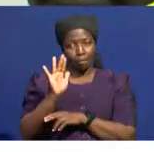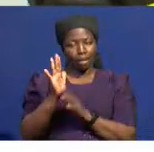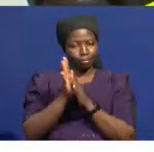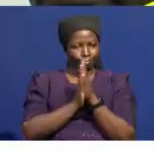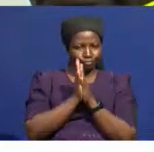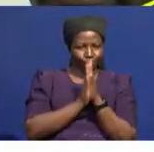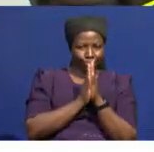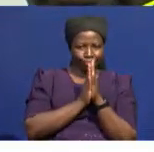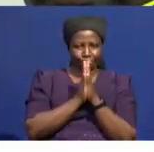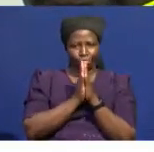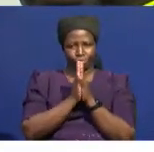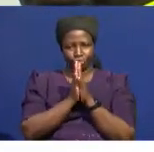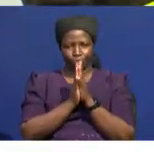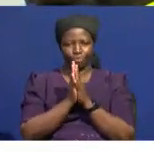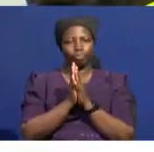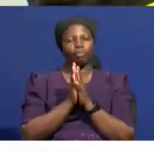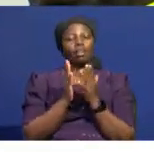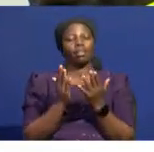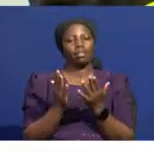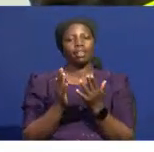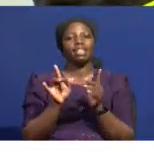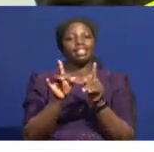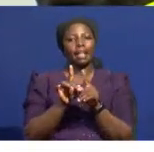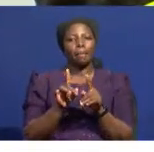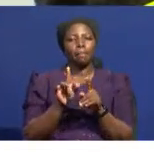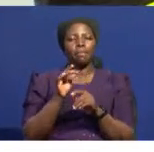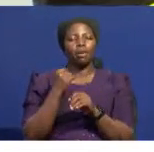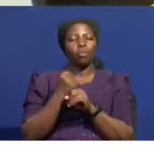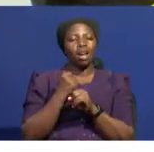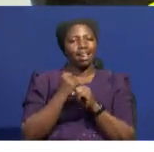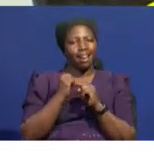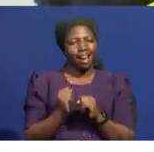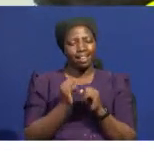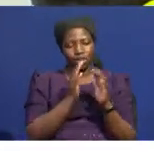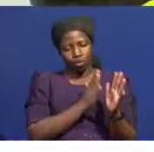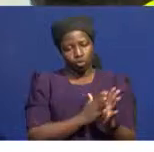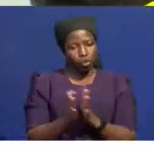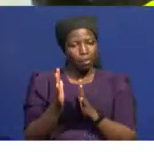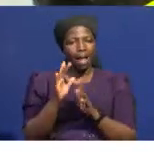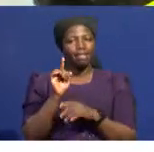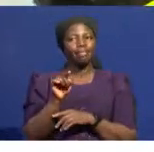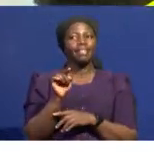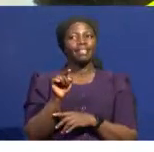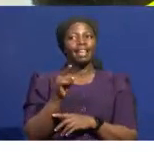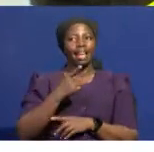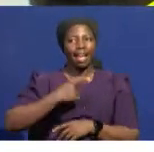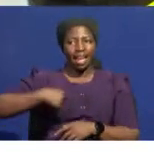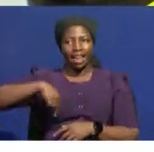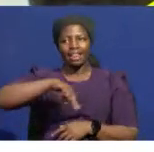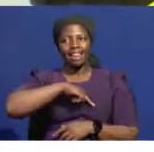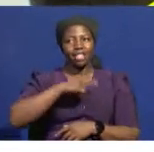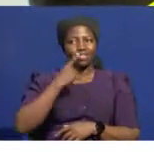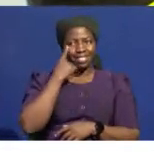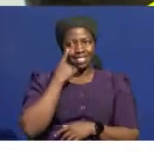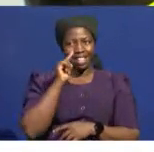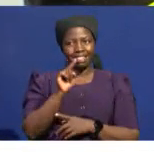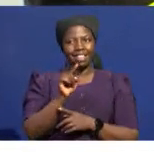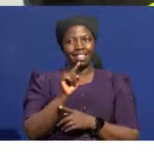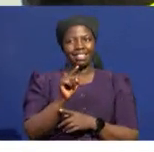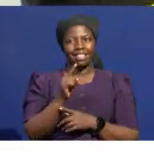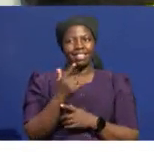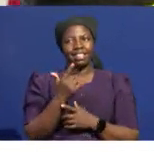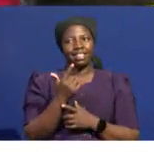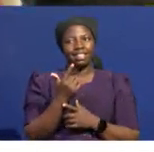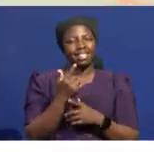enthusiasm and for their effort to organize this. And we see this event as